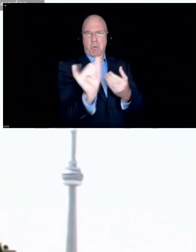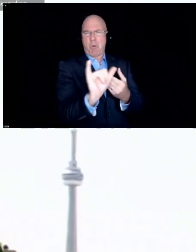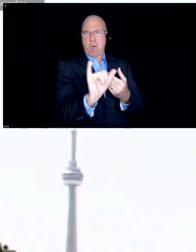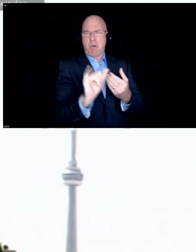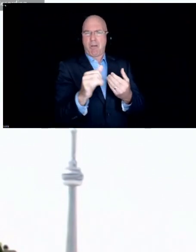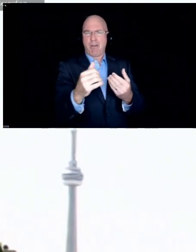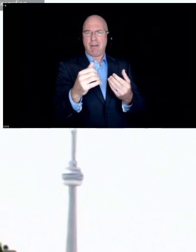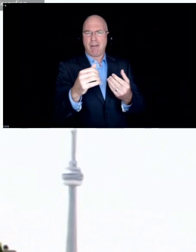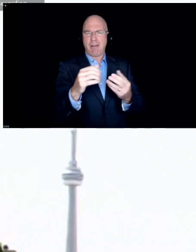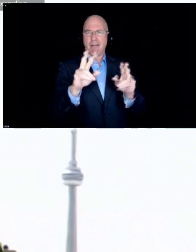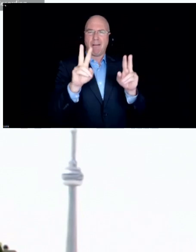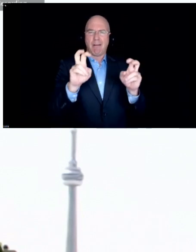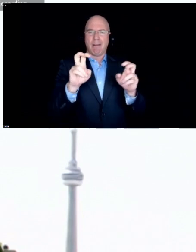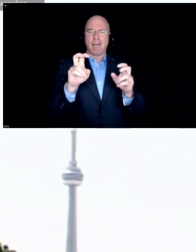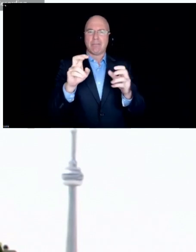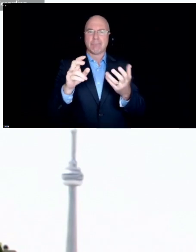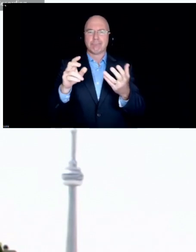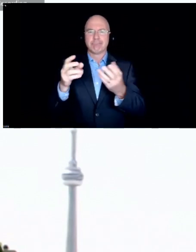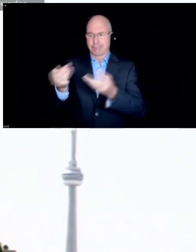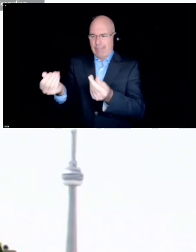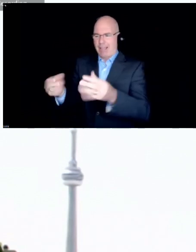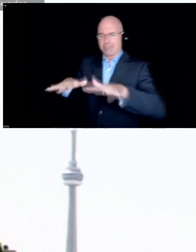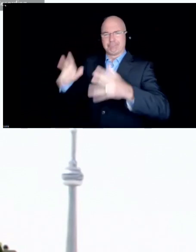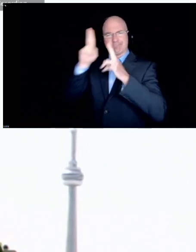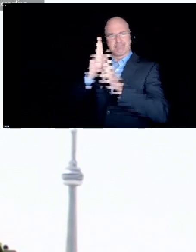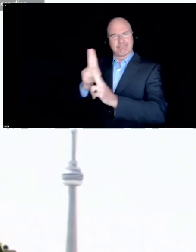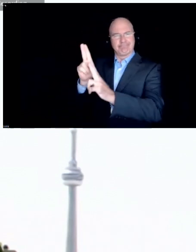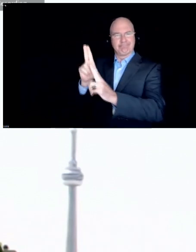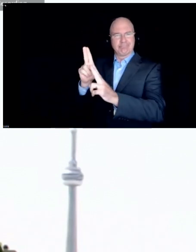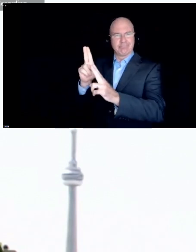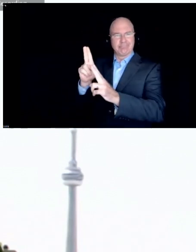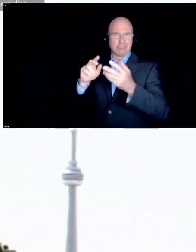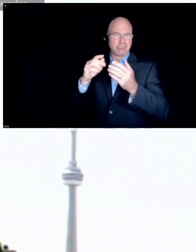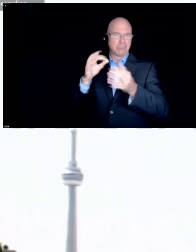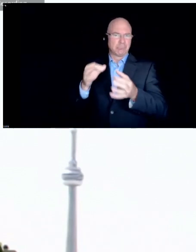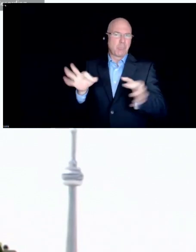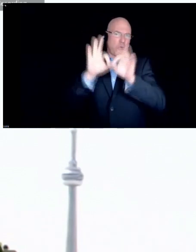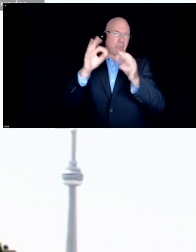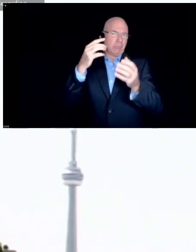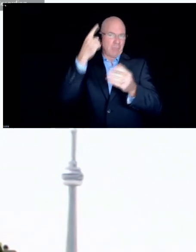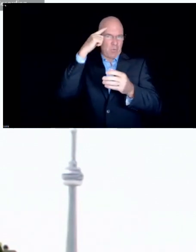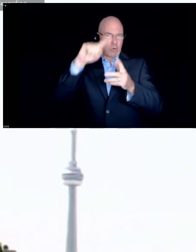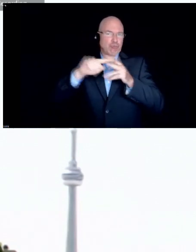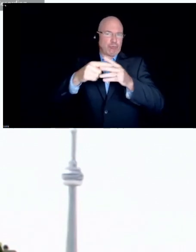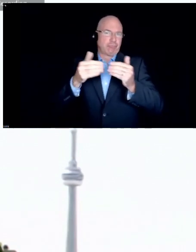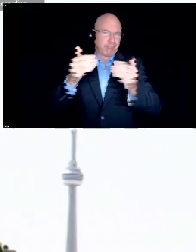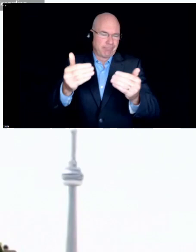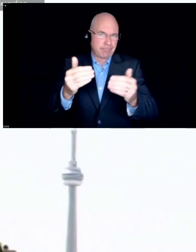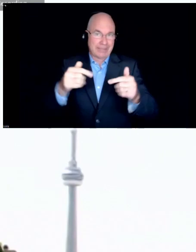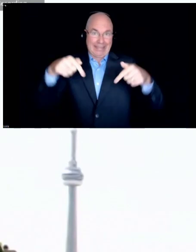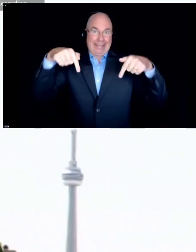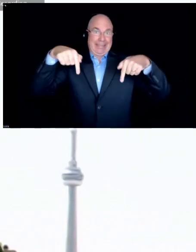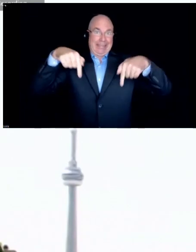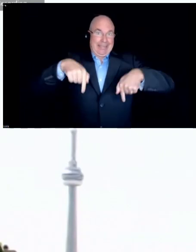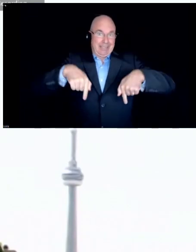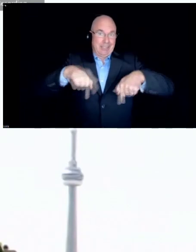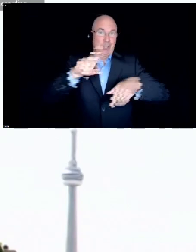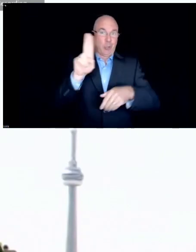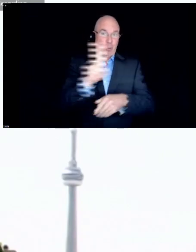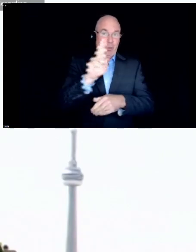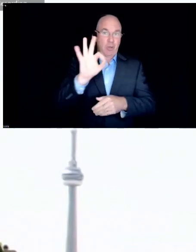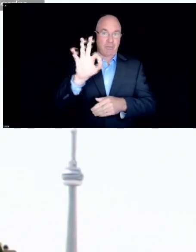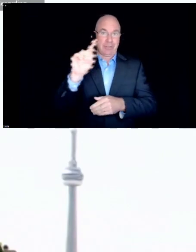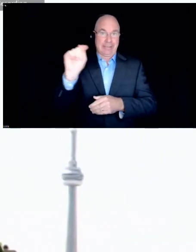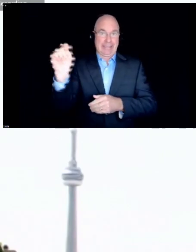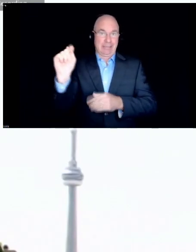similarly make these kinds of acknowledgements for important reasons at the beginning of their events. In our case, at the University of Toronto,